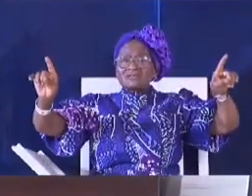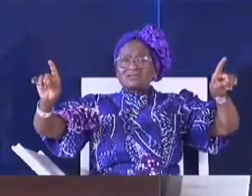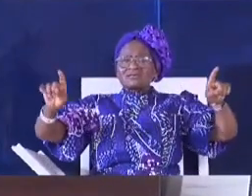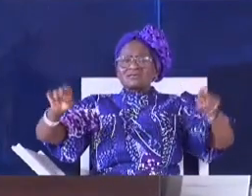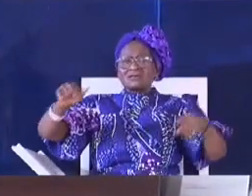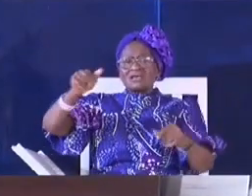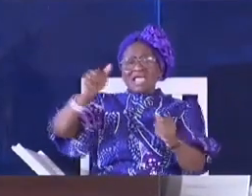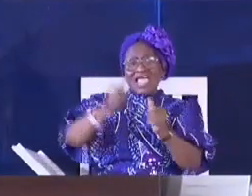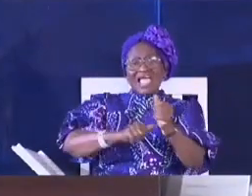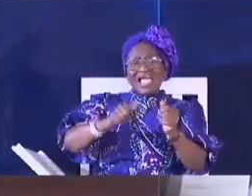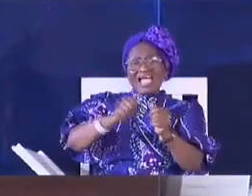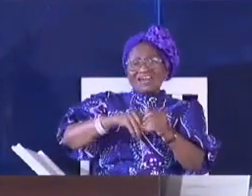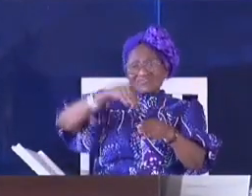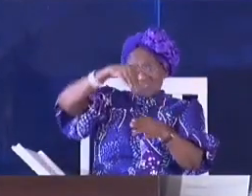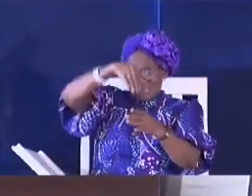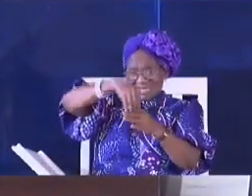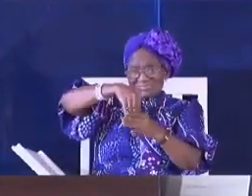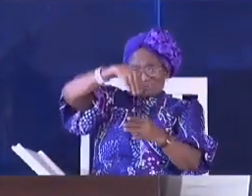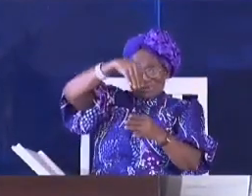every plant